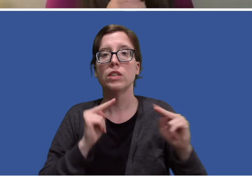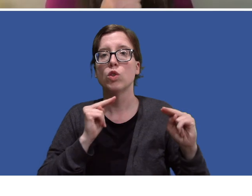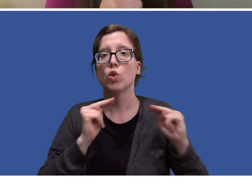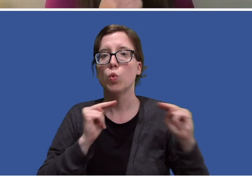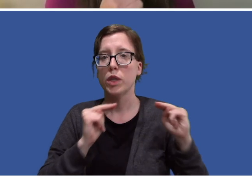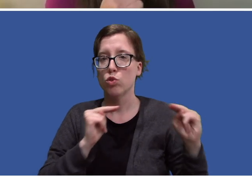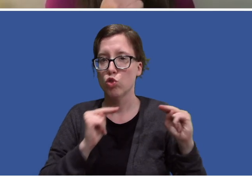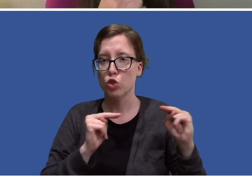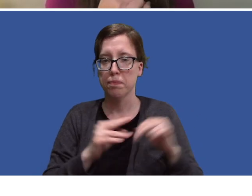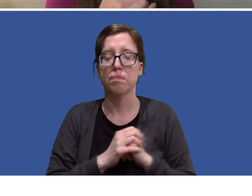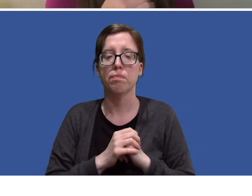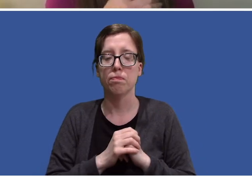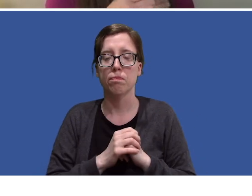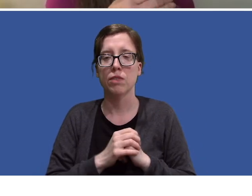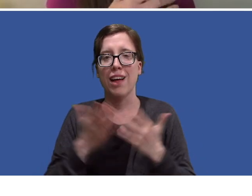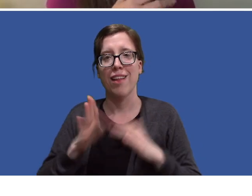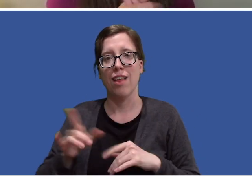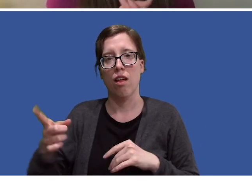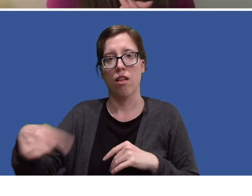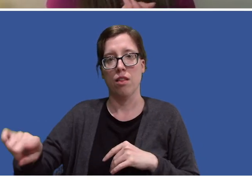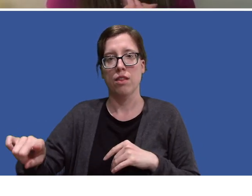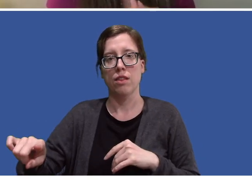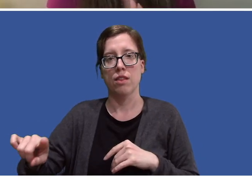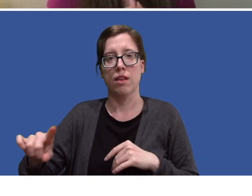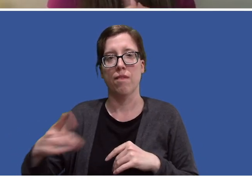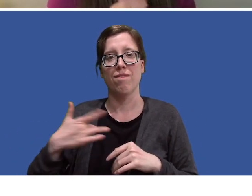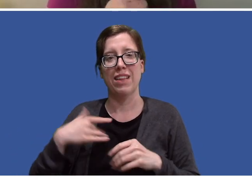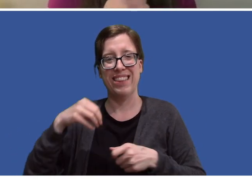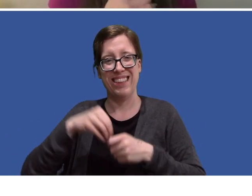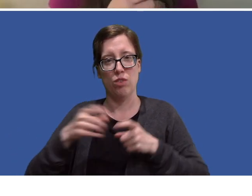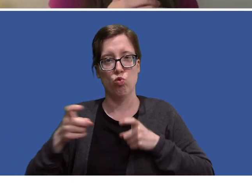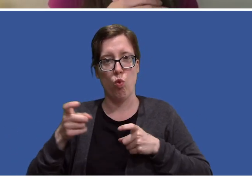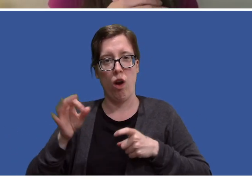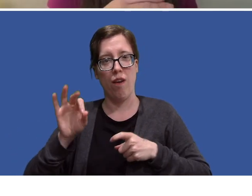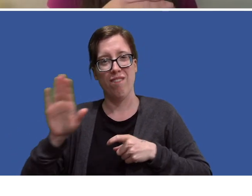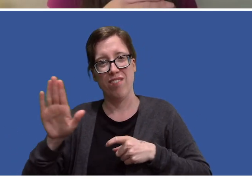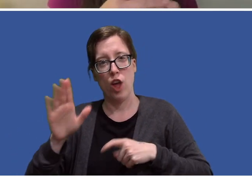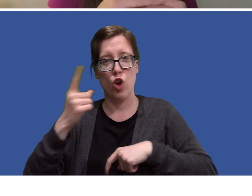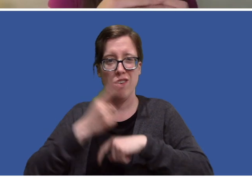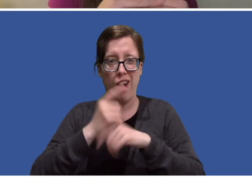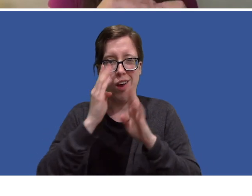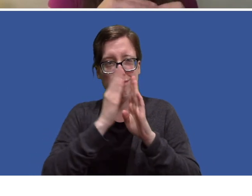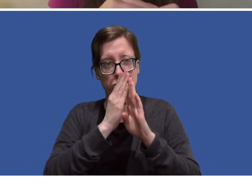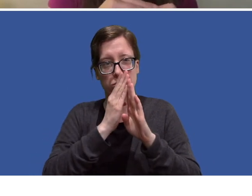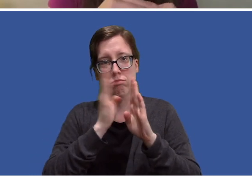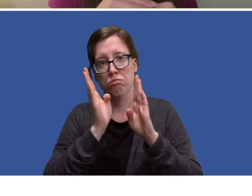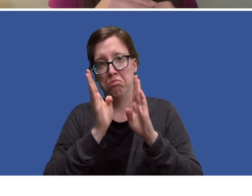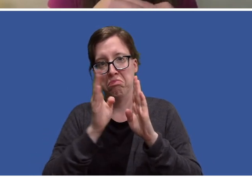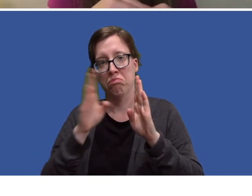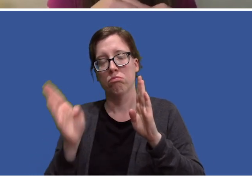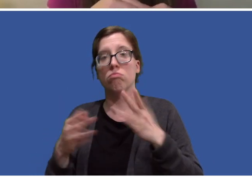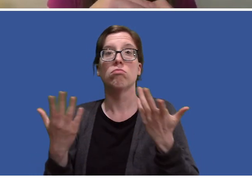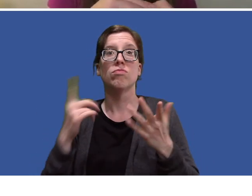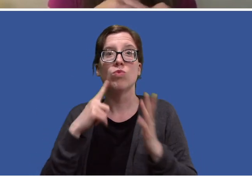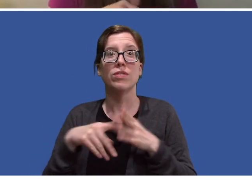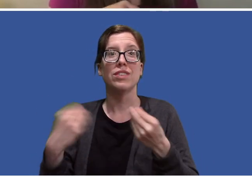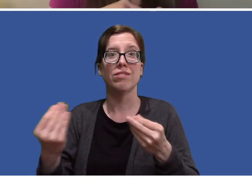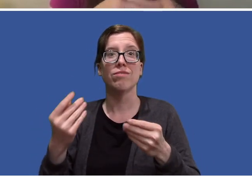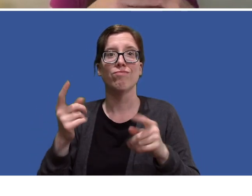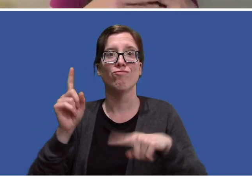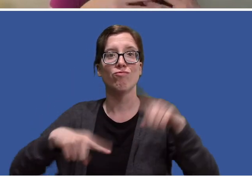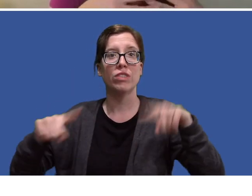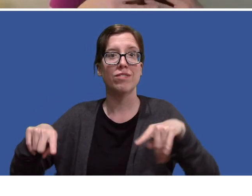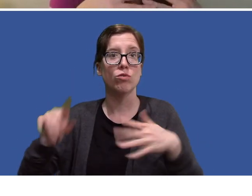day. You can give them a variety of choices. It could be, do you want to do